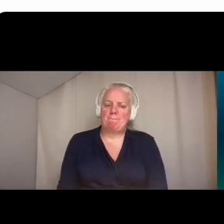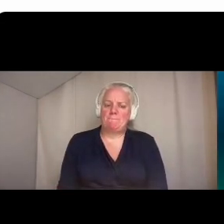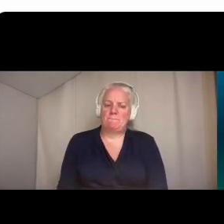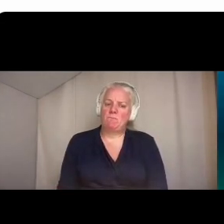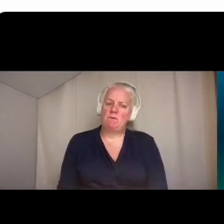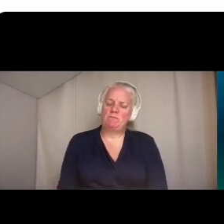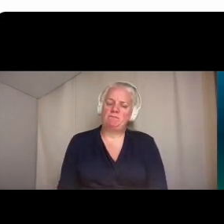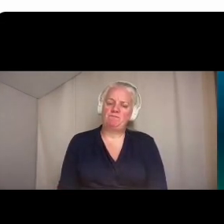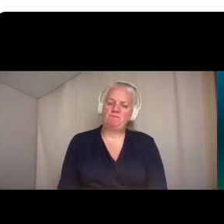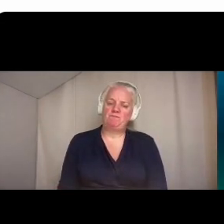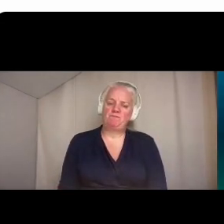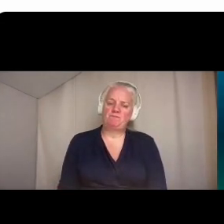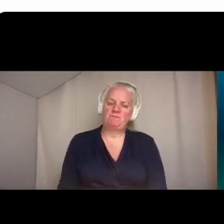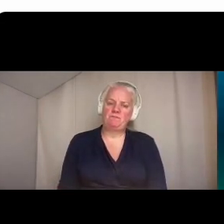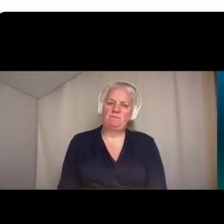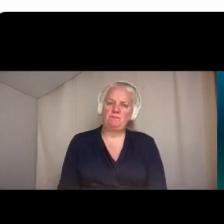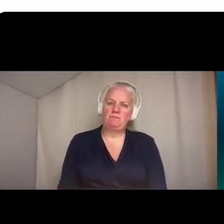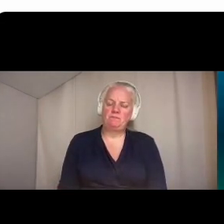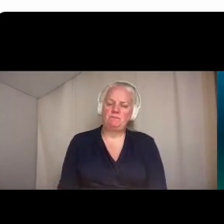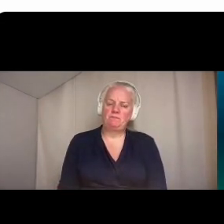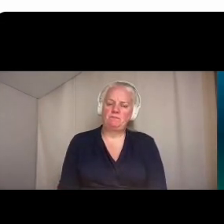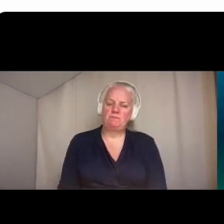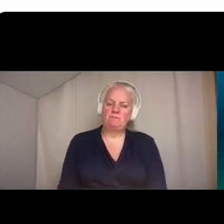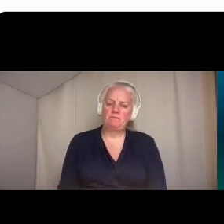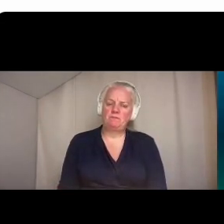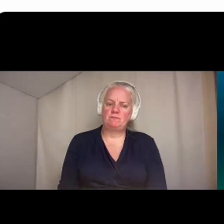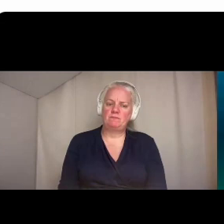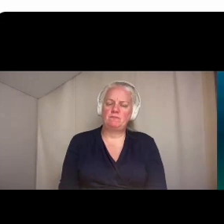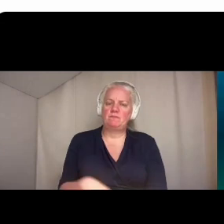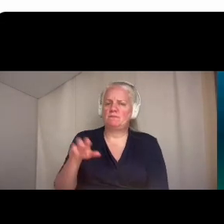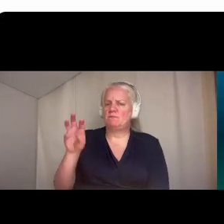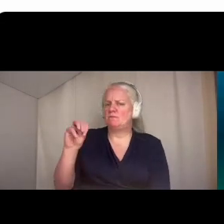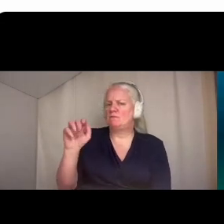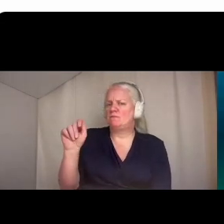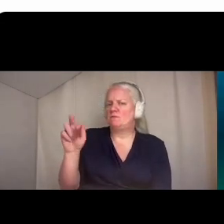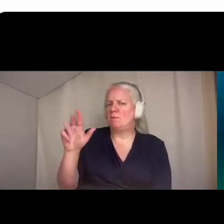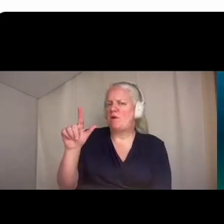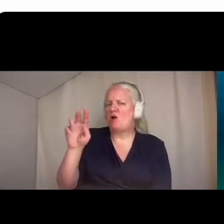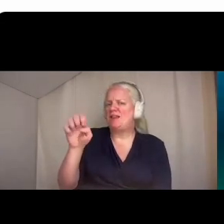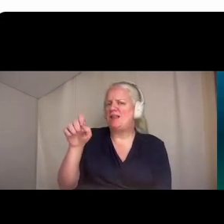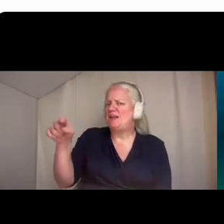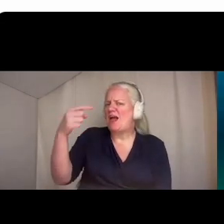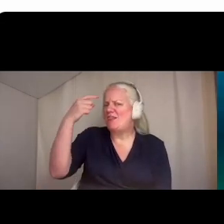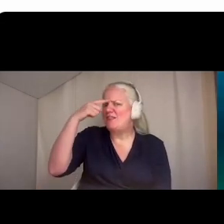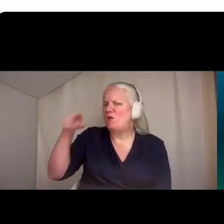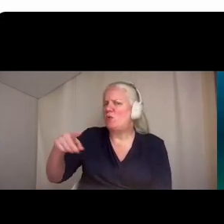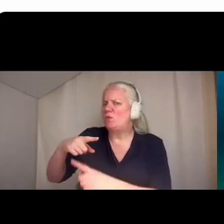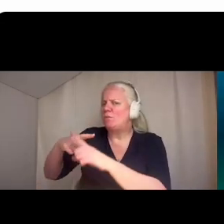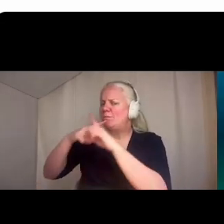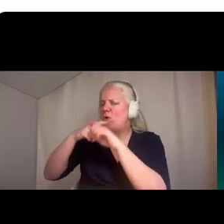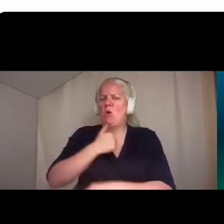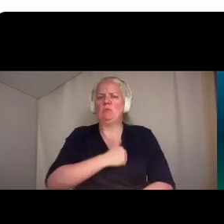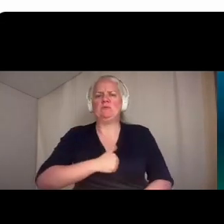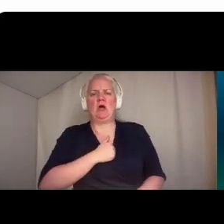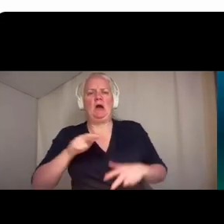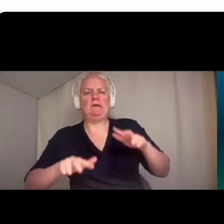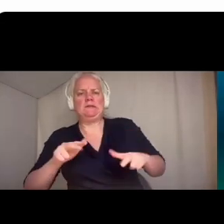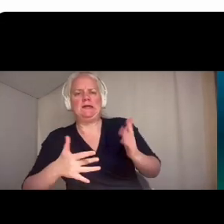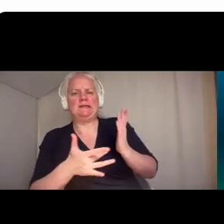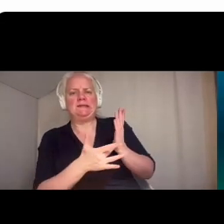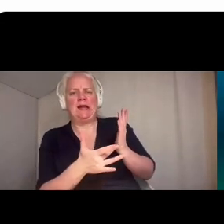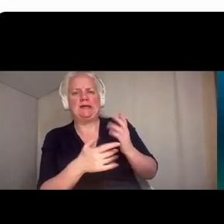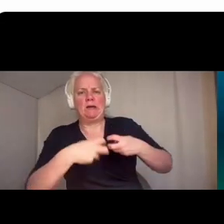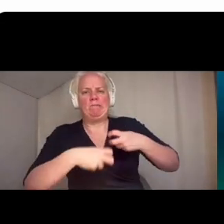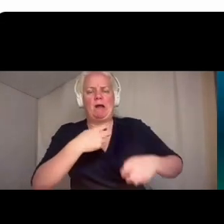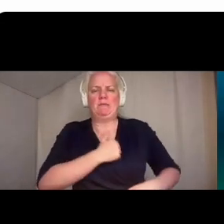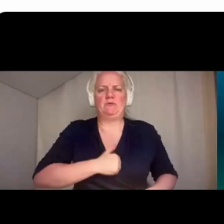Marlene, it looks like you're muted. Sorry, that's those technical difficulties